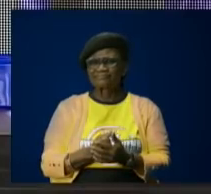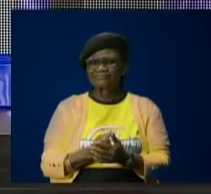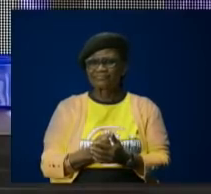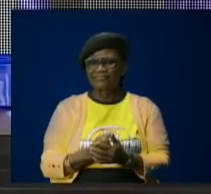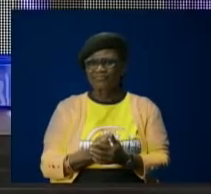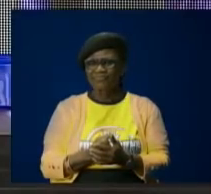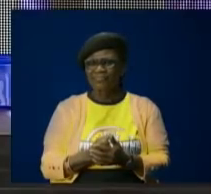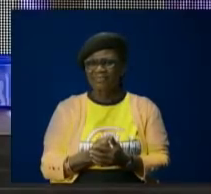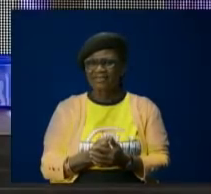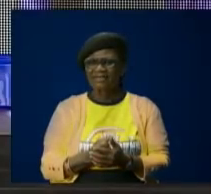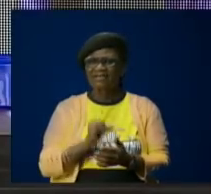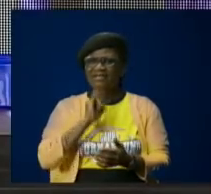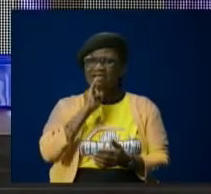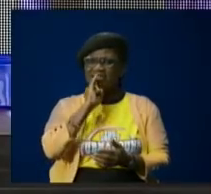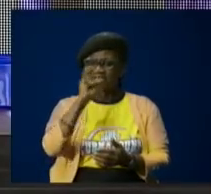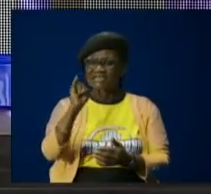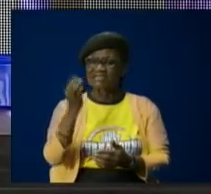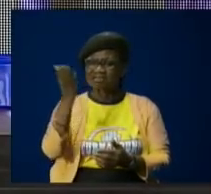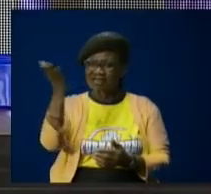Amen. Is there any storm